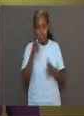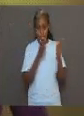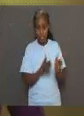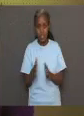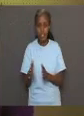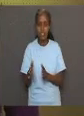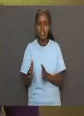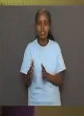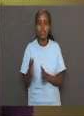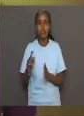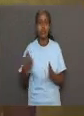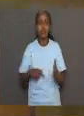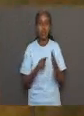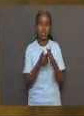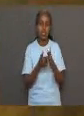ready, we will begin.